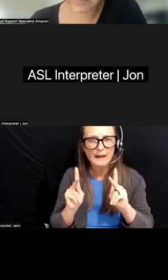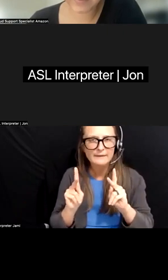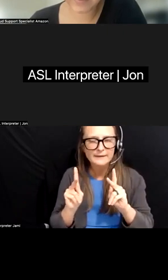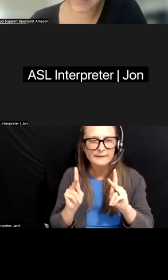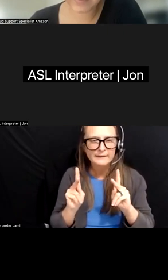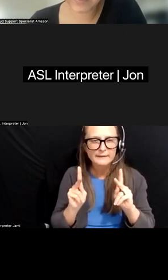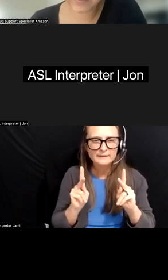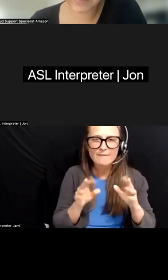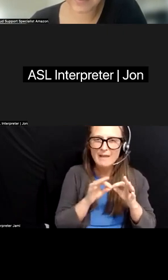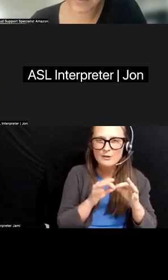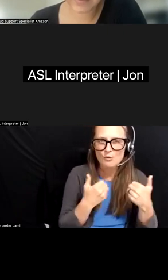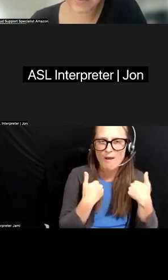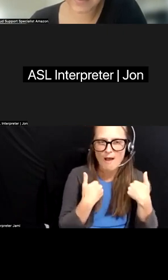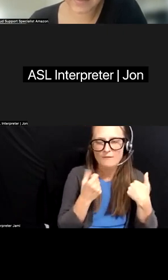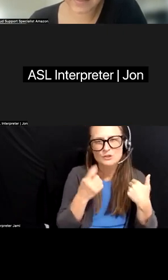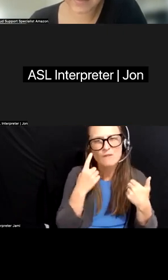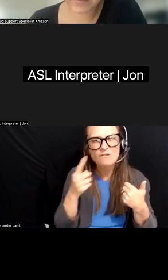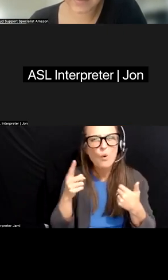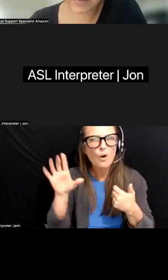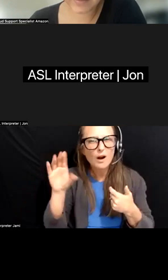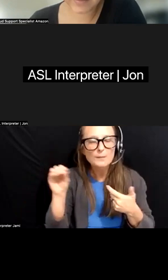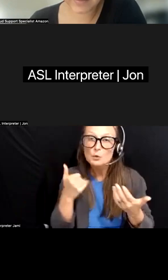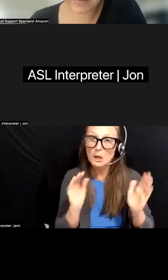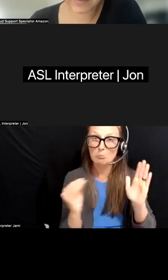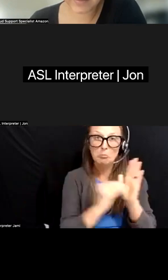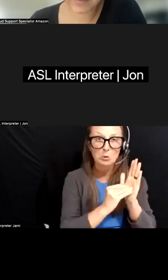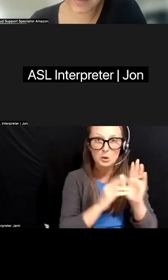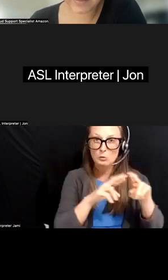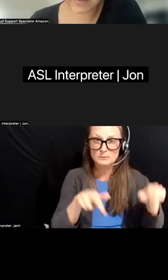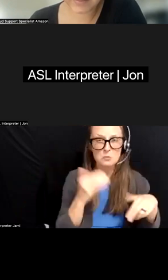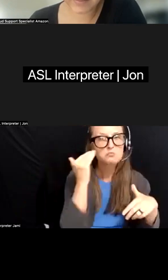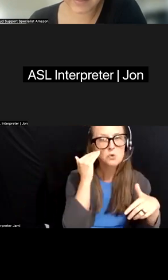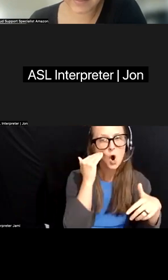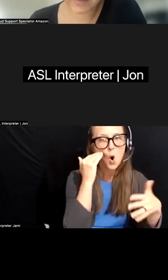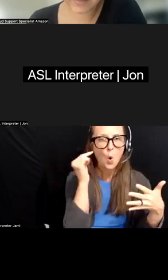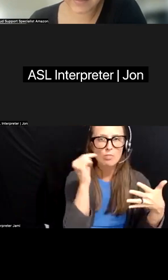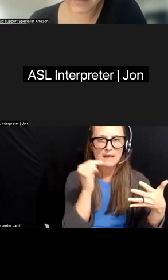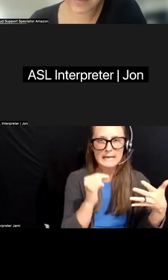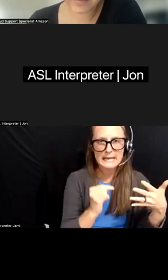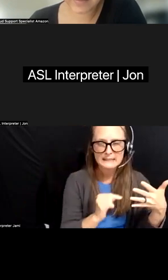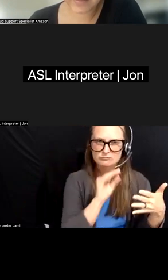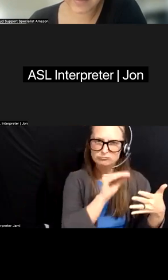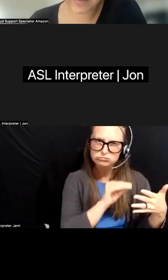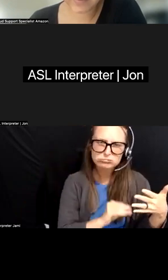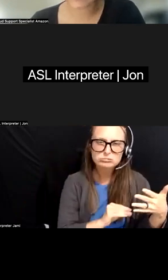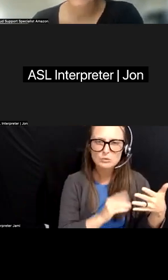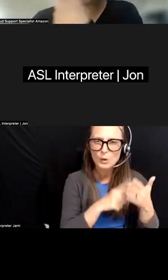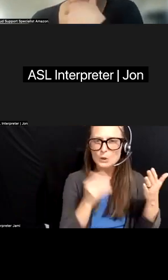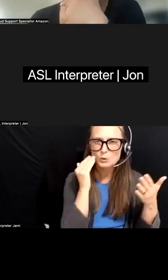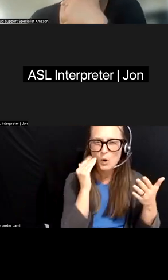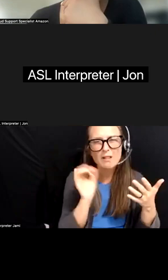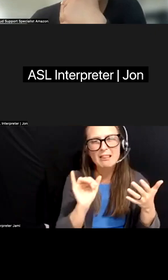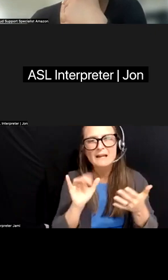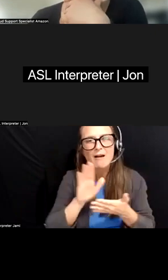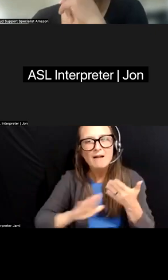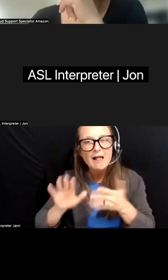for employers. You can put on your resume that you know this, you know that, just like a college degree or